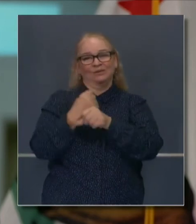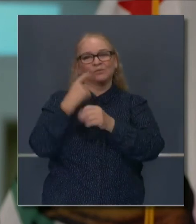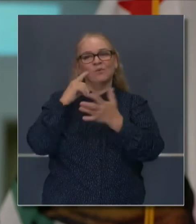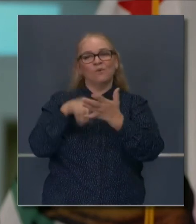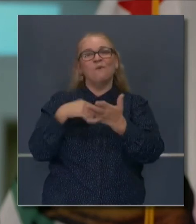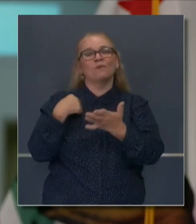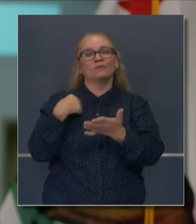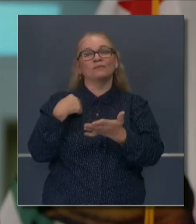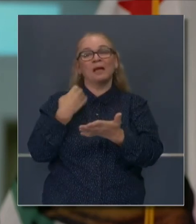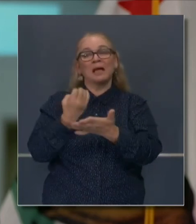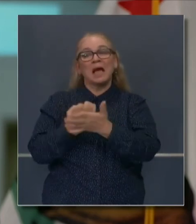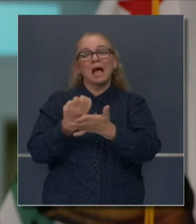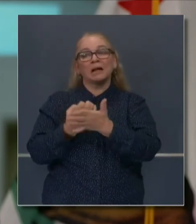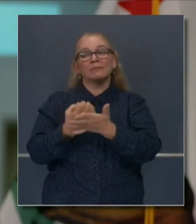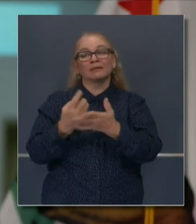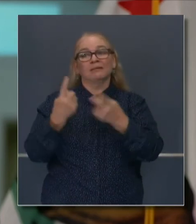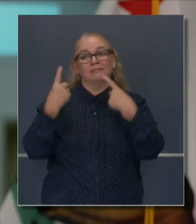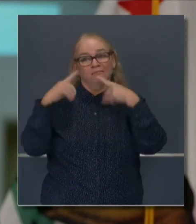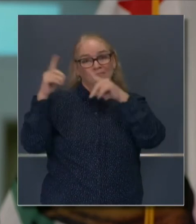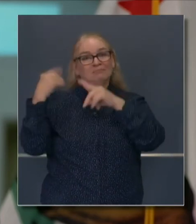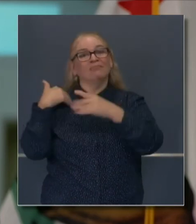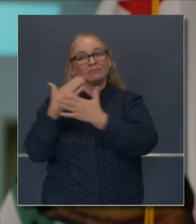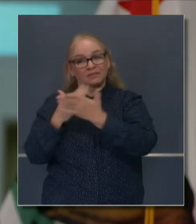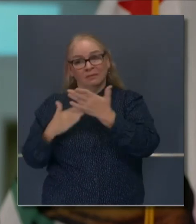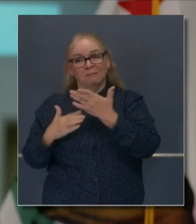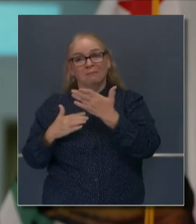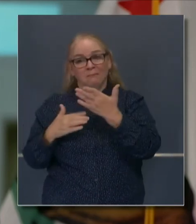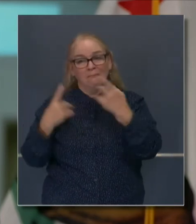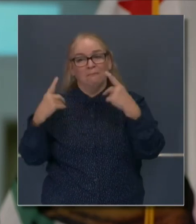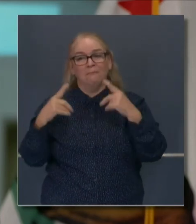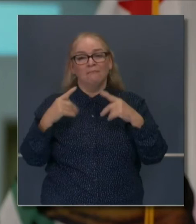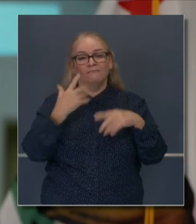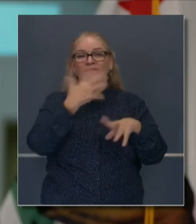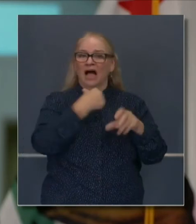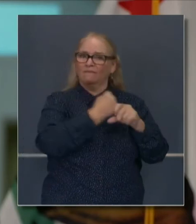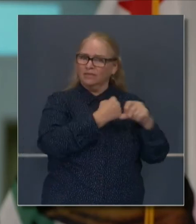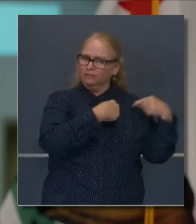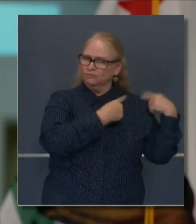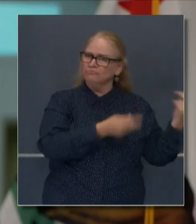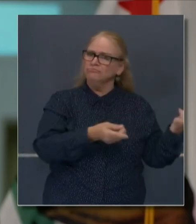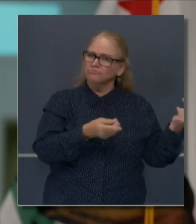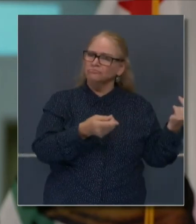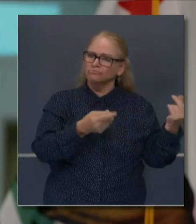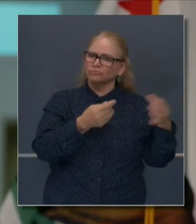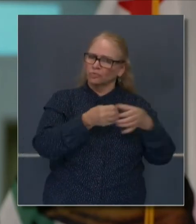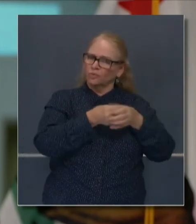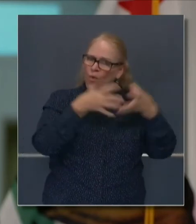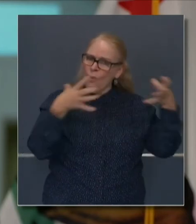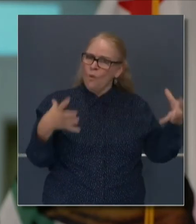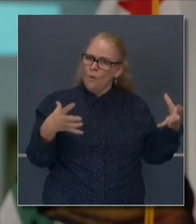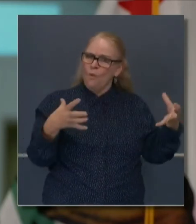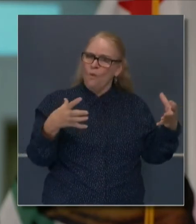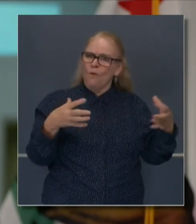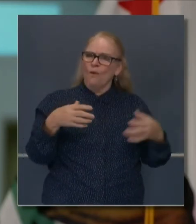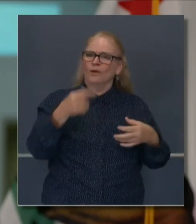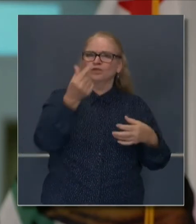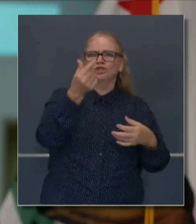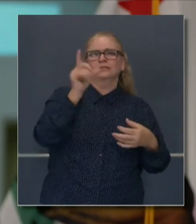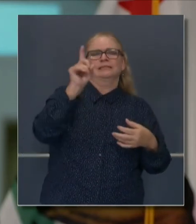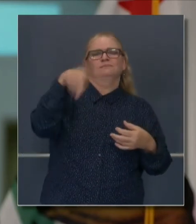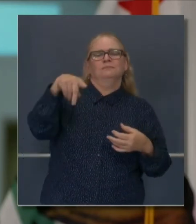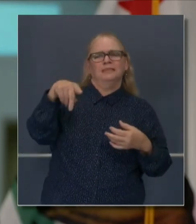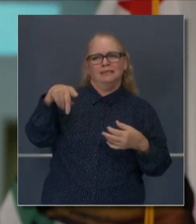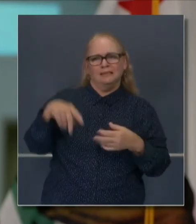of which few states have enjoyed. Last 5 years, 3.8% average GDP growth, 120 consecutive months of net job